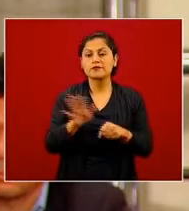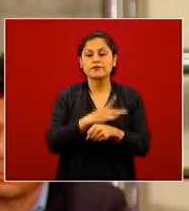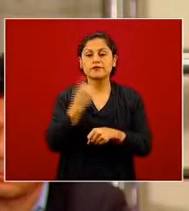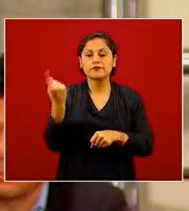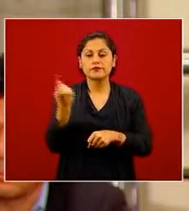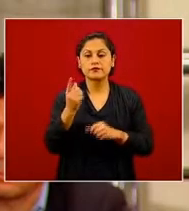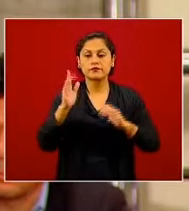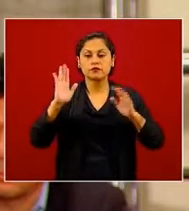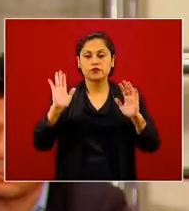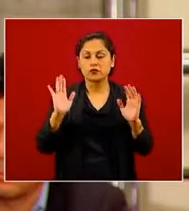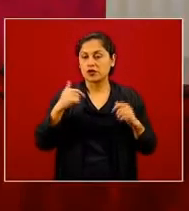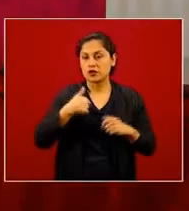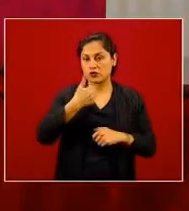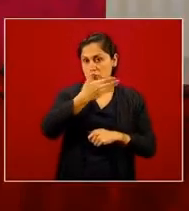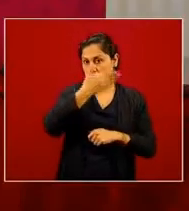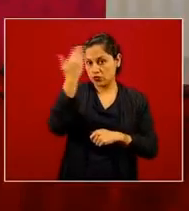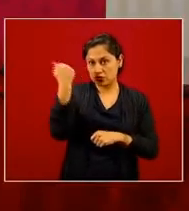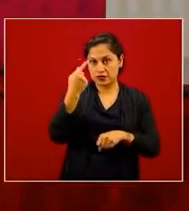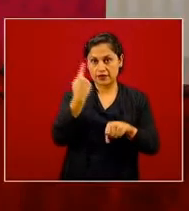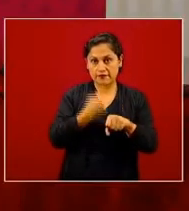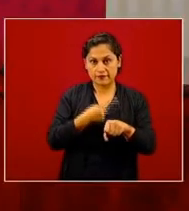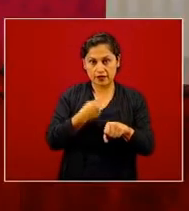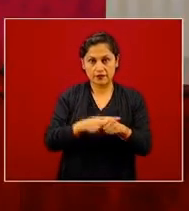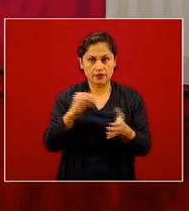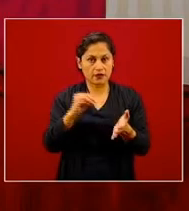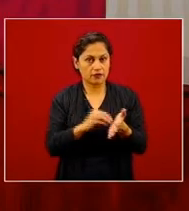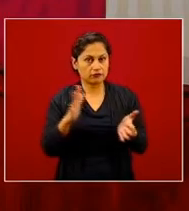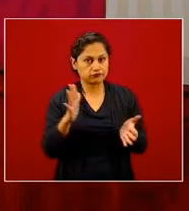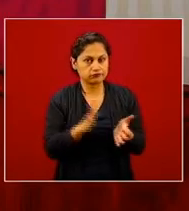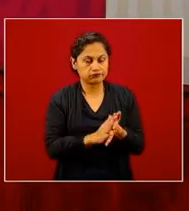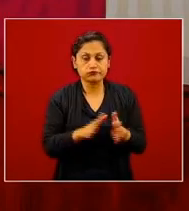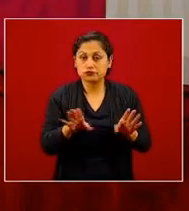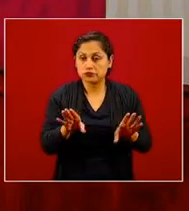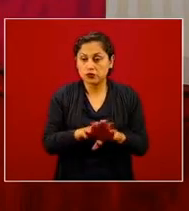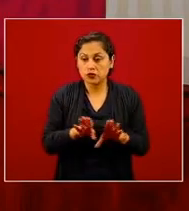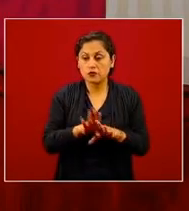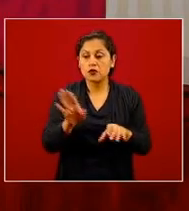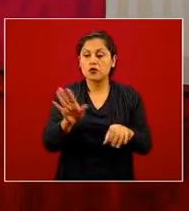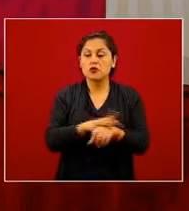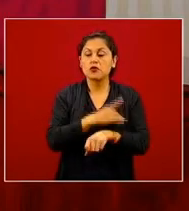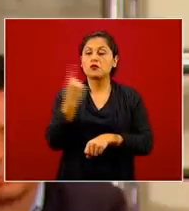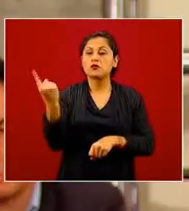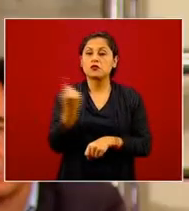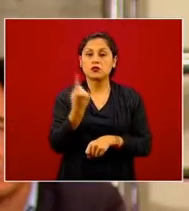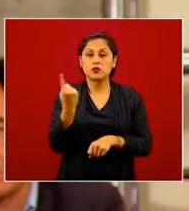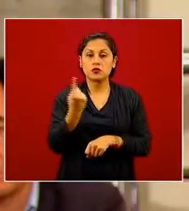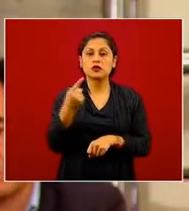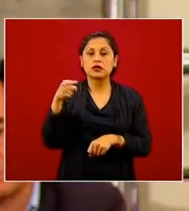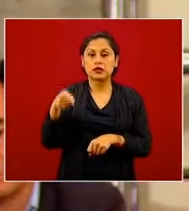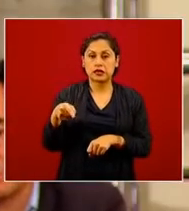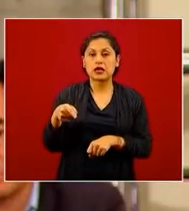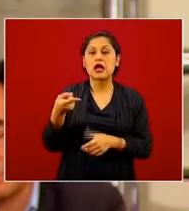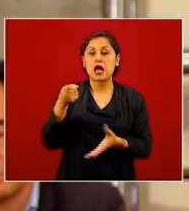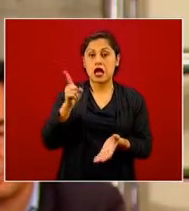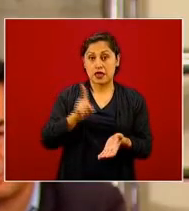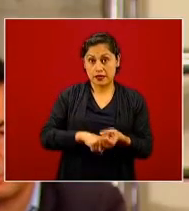this disease, I don't know how it's going to be labeled.